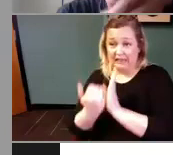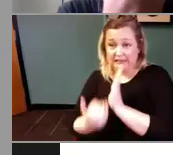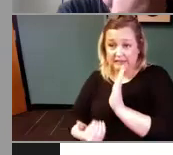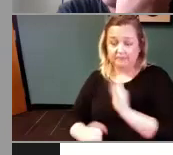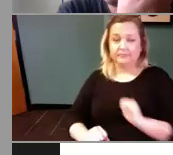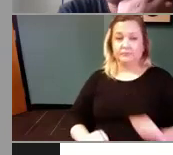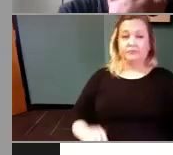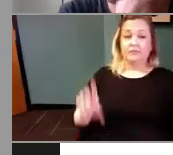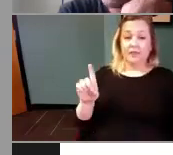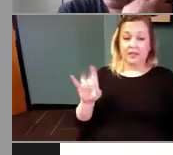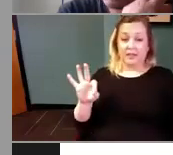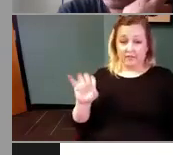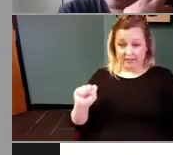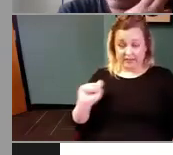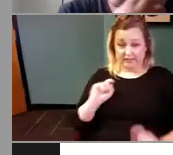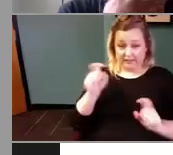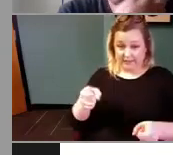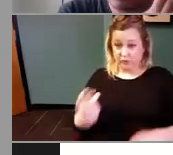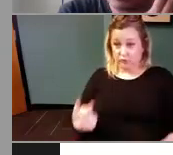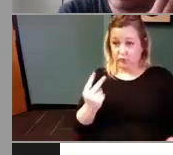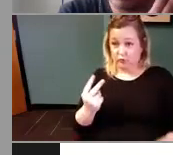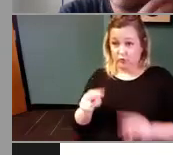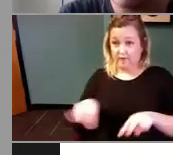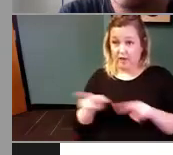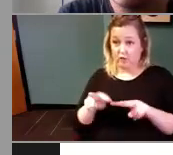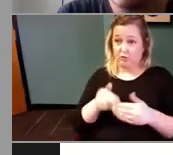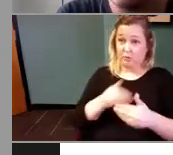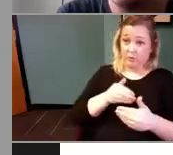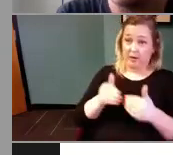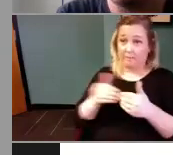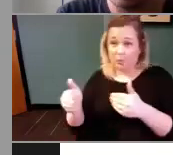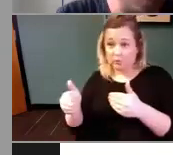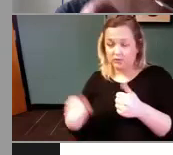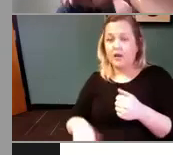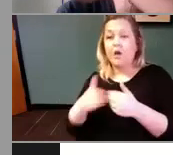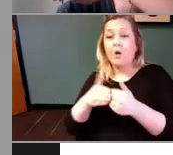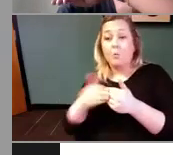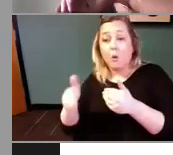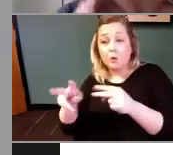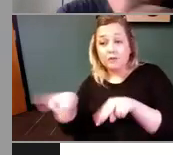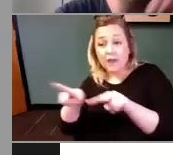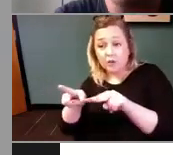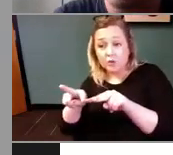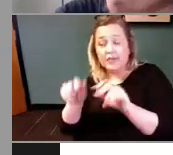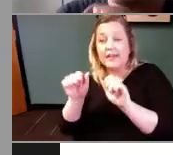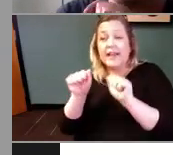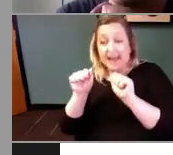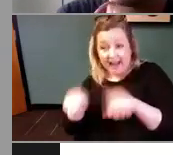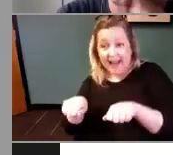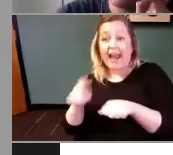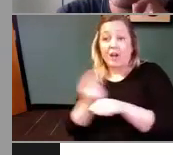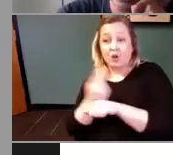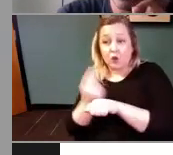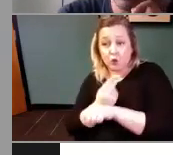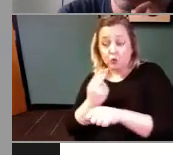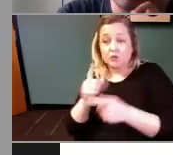values, right? The pre-values and the post values. Now, the post values essentially can be used to linearize the